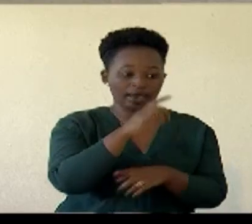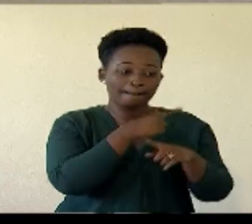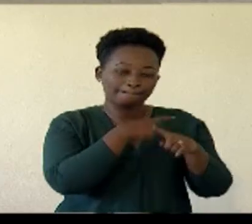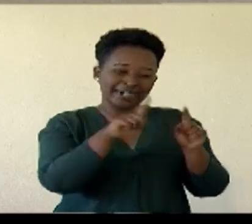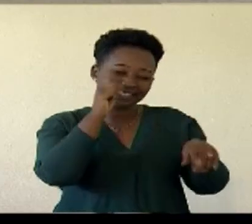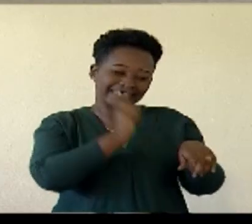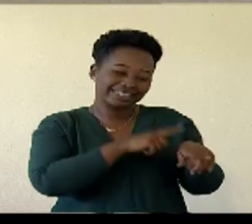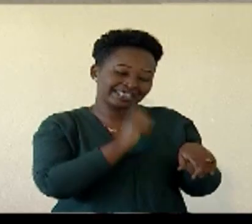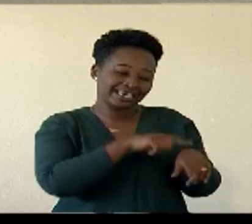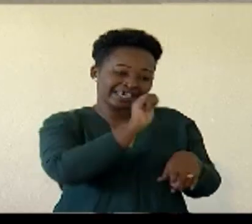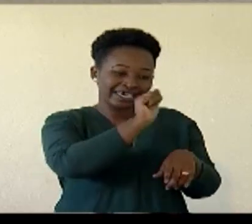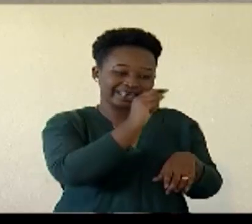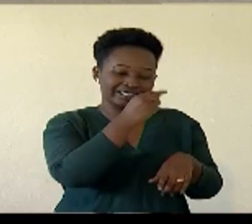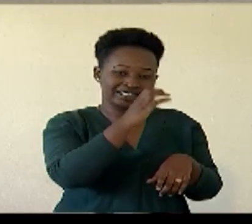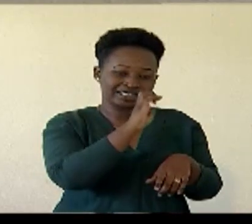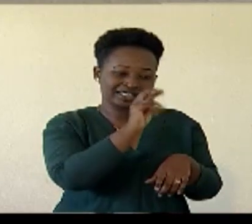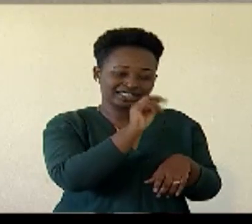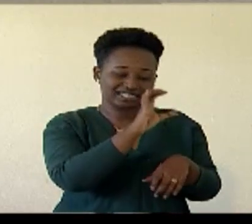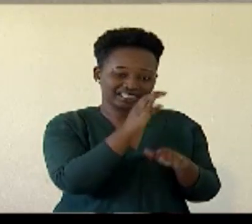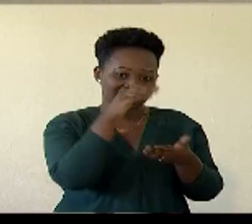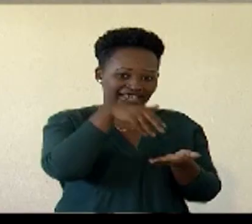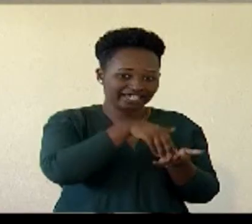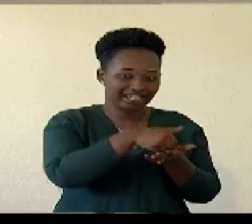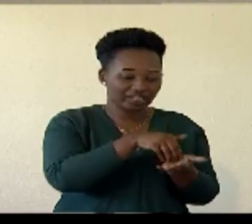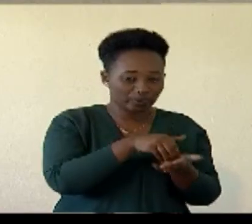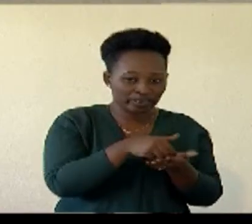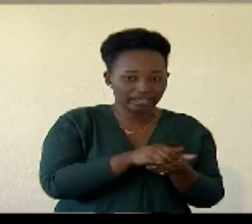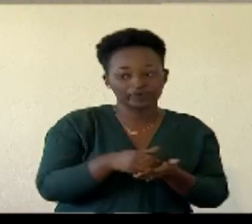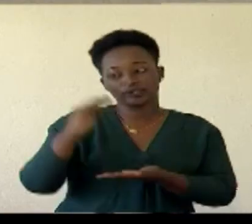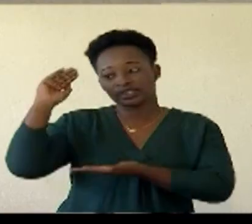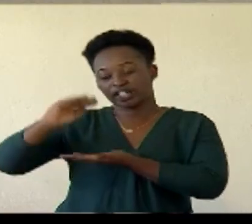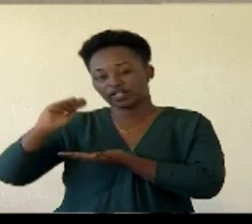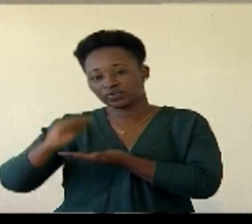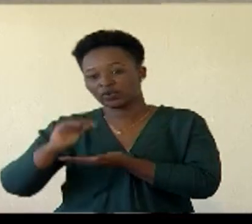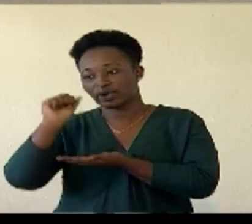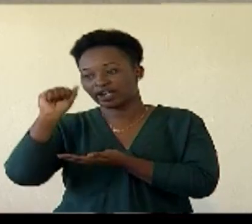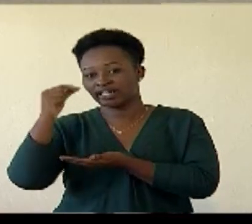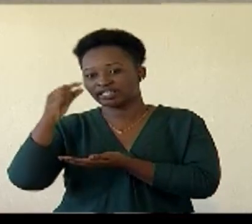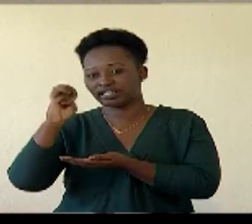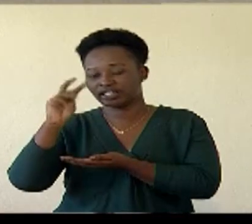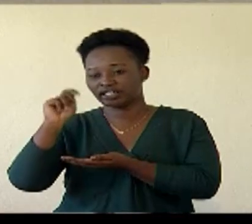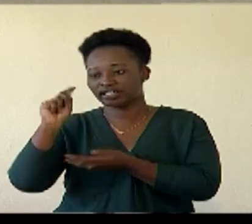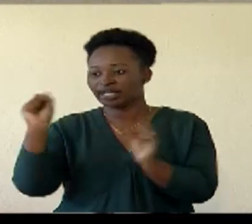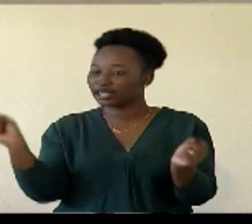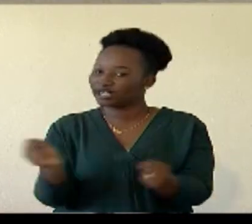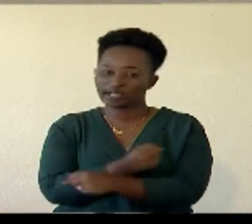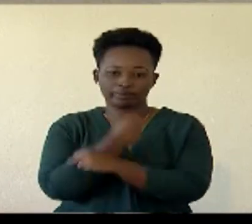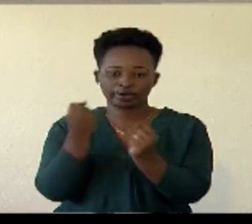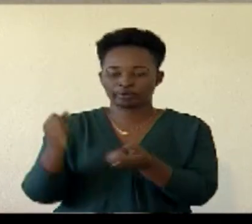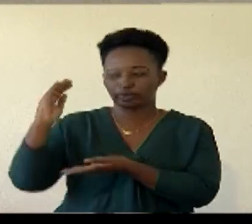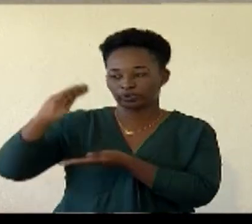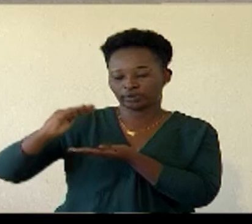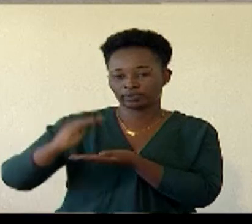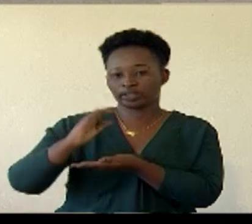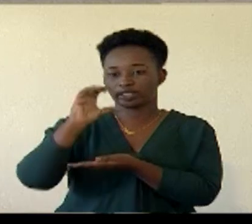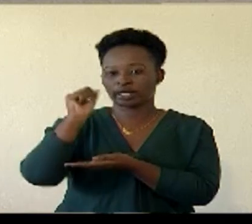of the hydrogen or sodium in alcohol. The reducing agent won't be able to reduce the carboxylic group